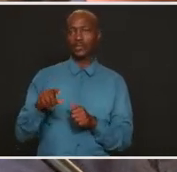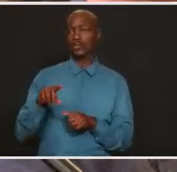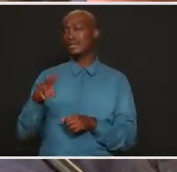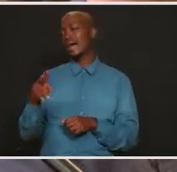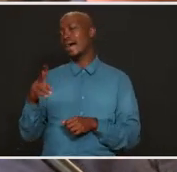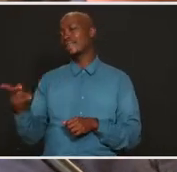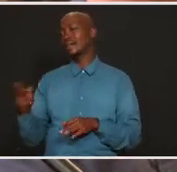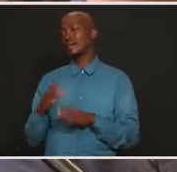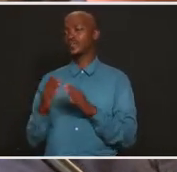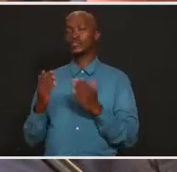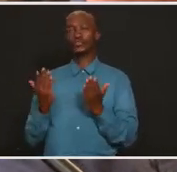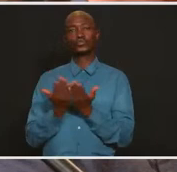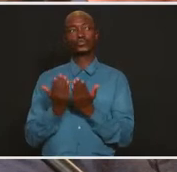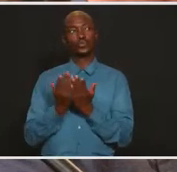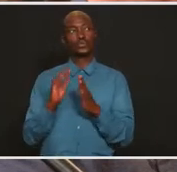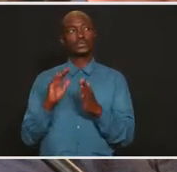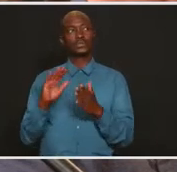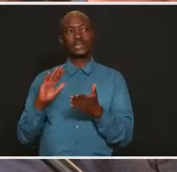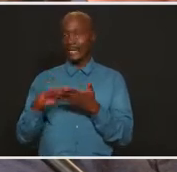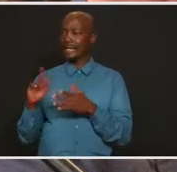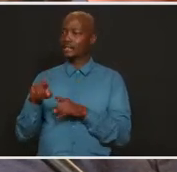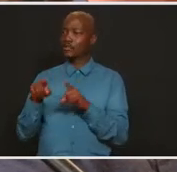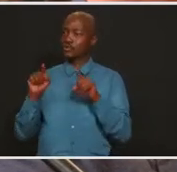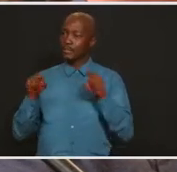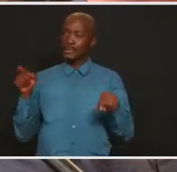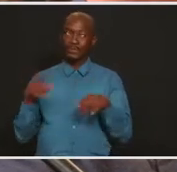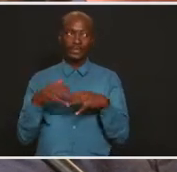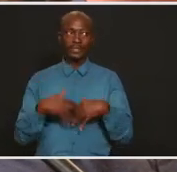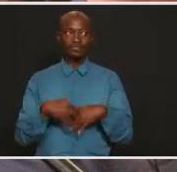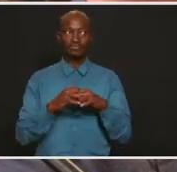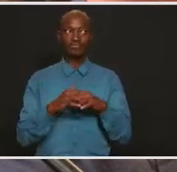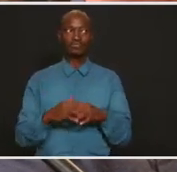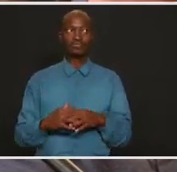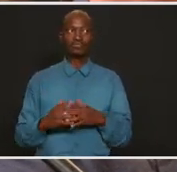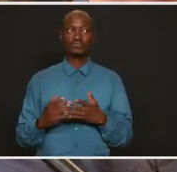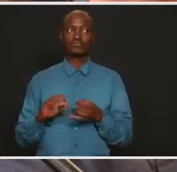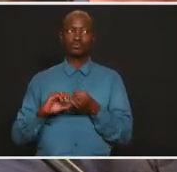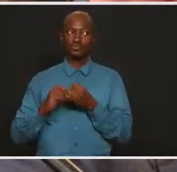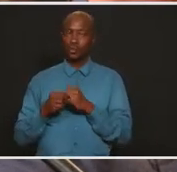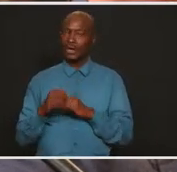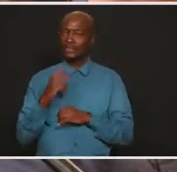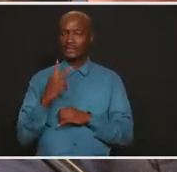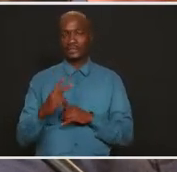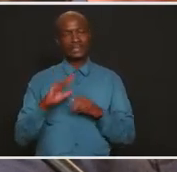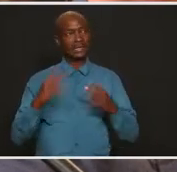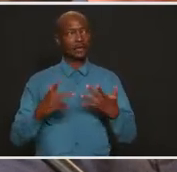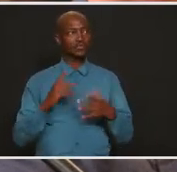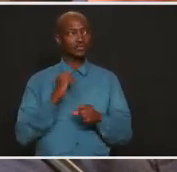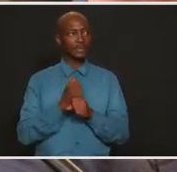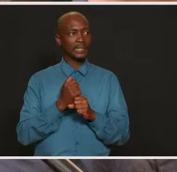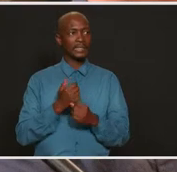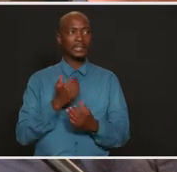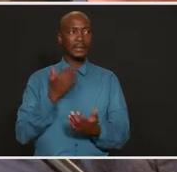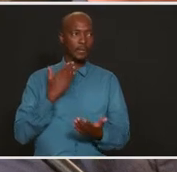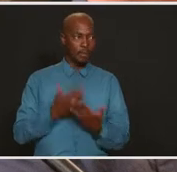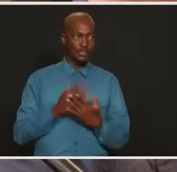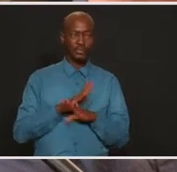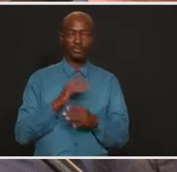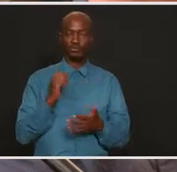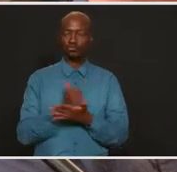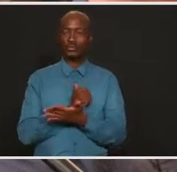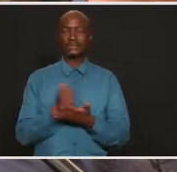and their founders to work out how to make it possible to register